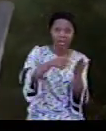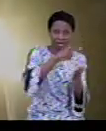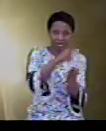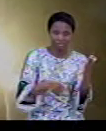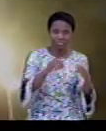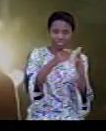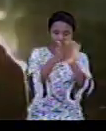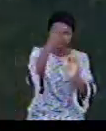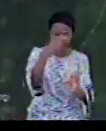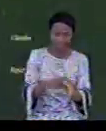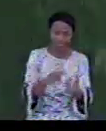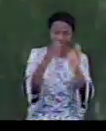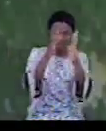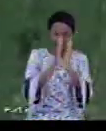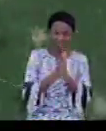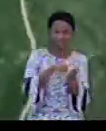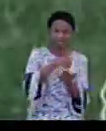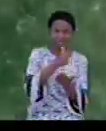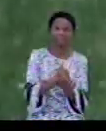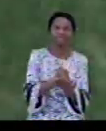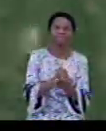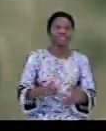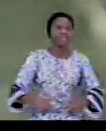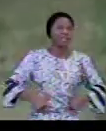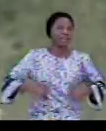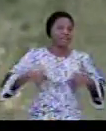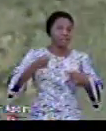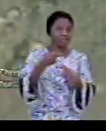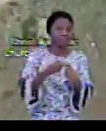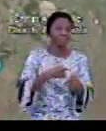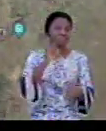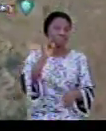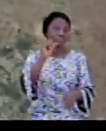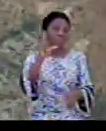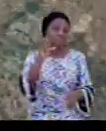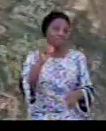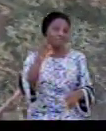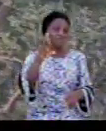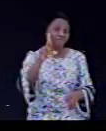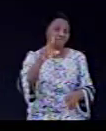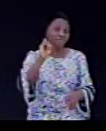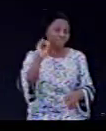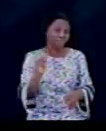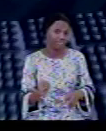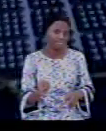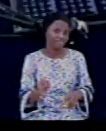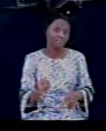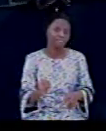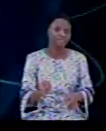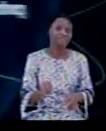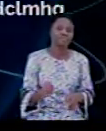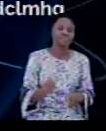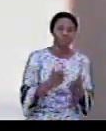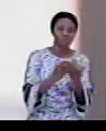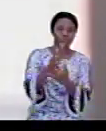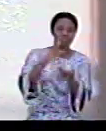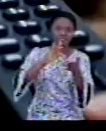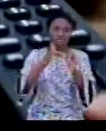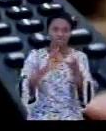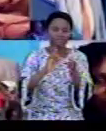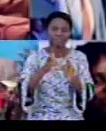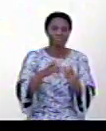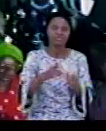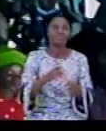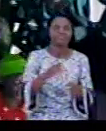Jesus' name. Live from Ilorin, Kwara State, and scheduled to fly across the world, their satellite, social media, radio,